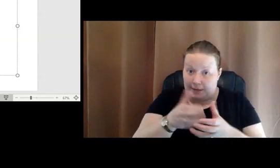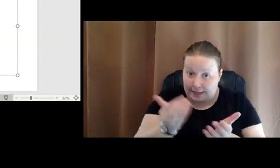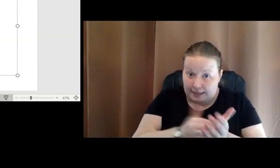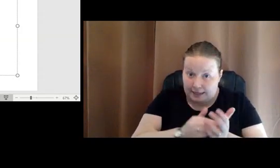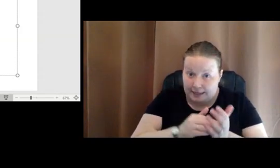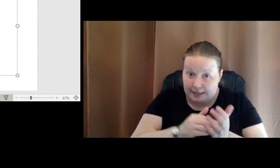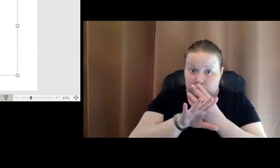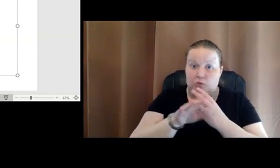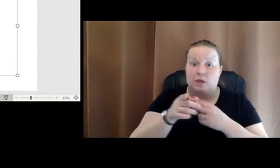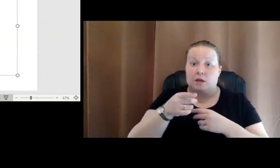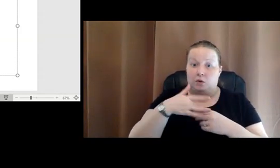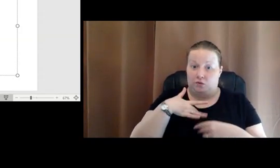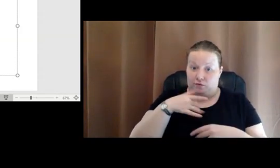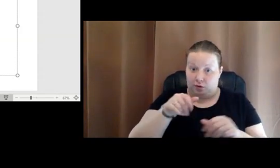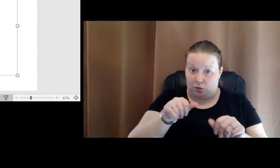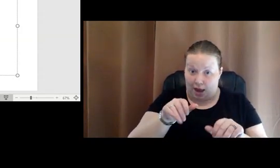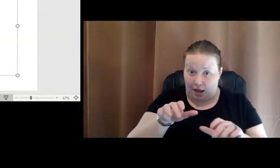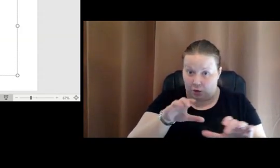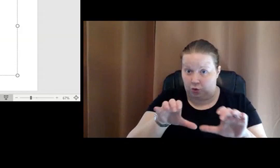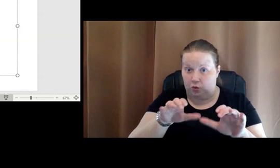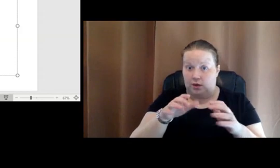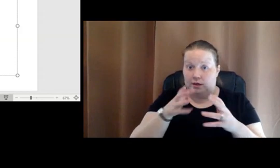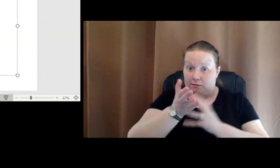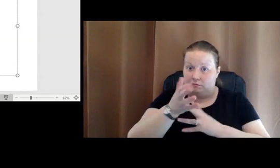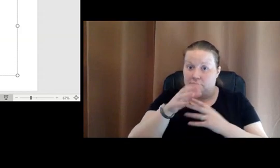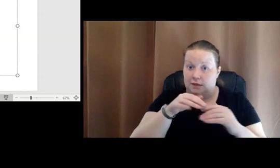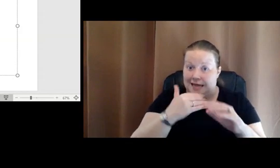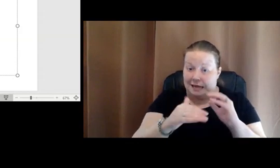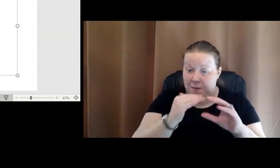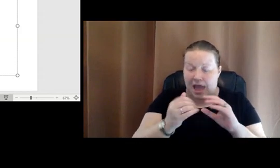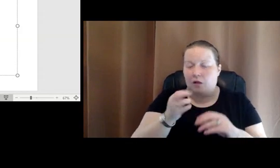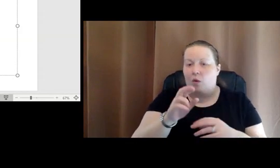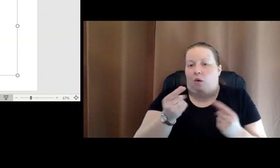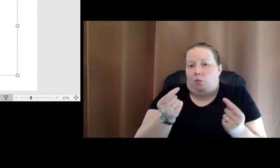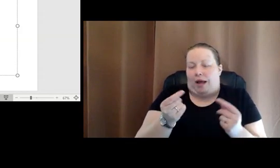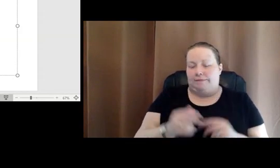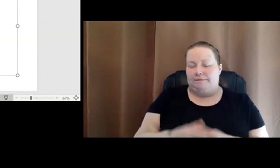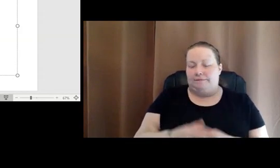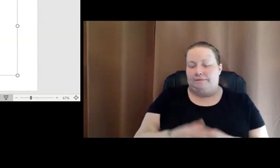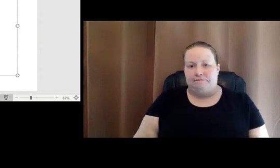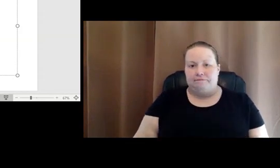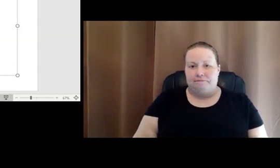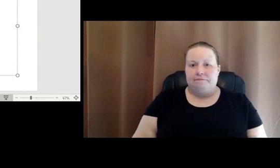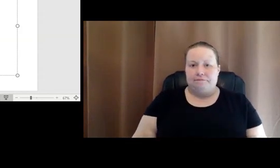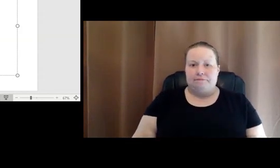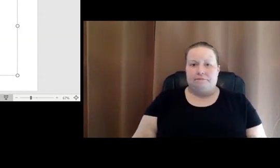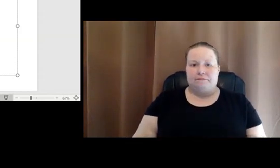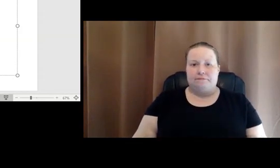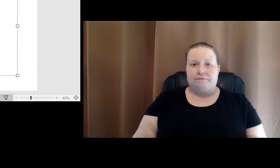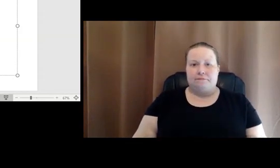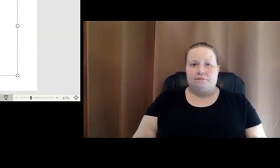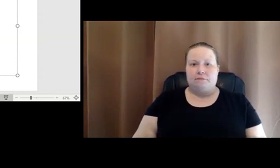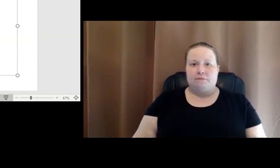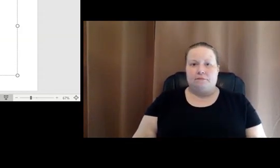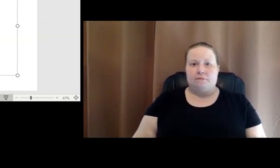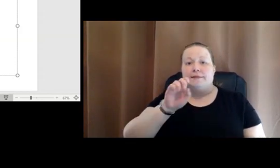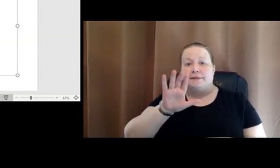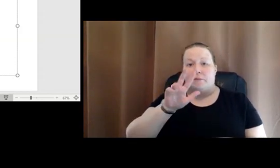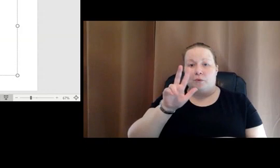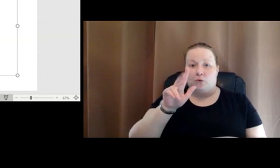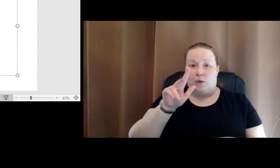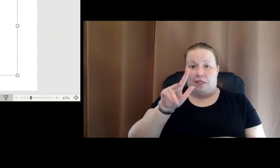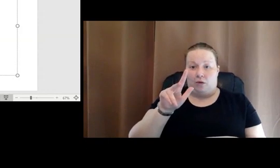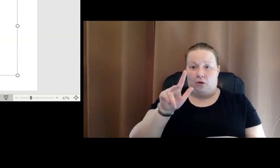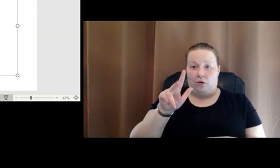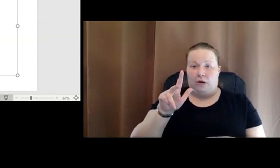think you can do it all via email or some other way that you can get that done? December 23rd will